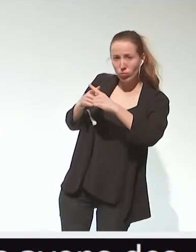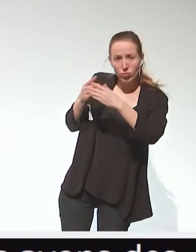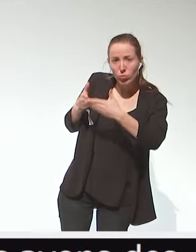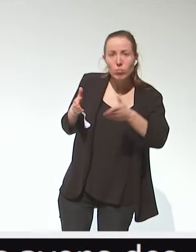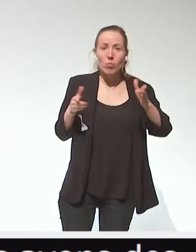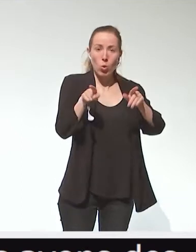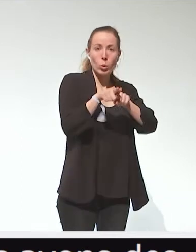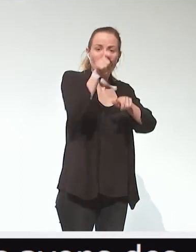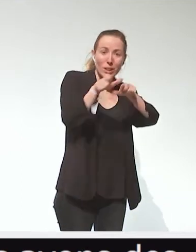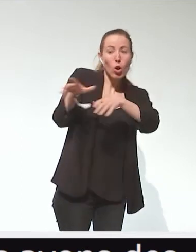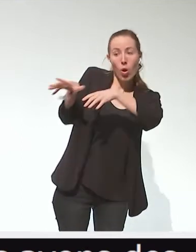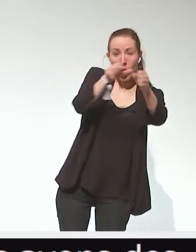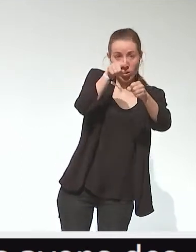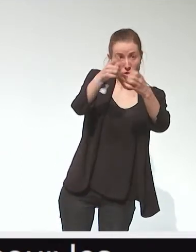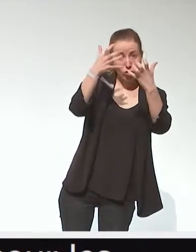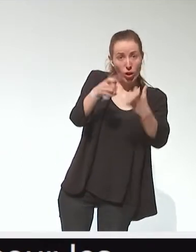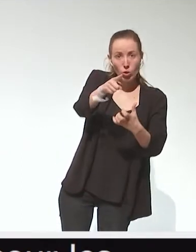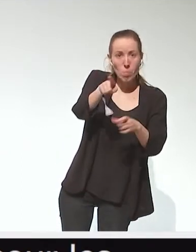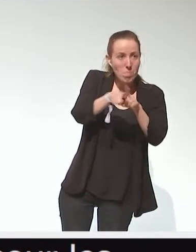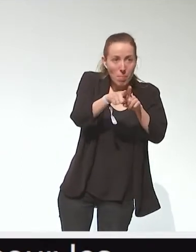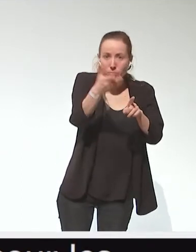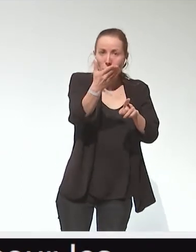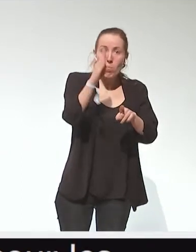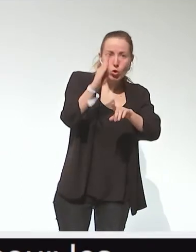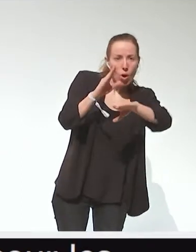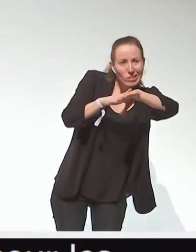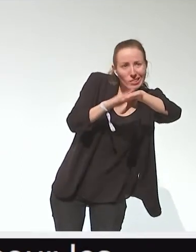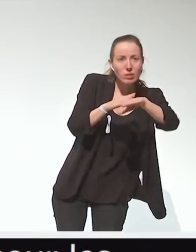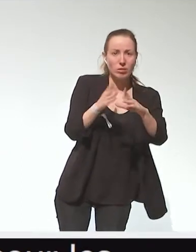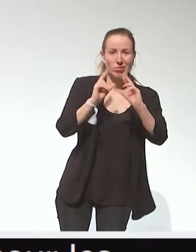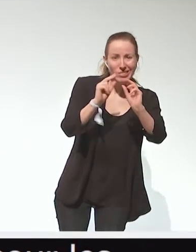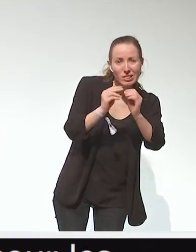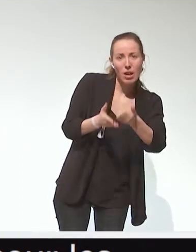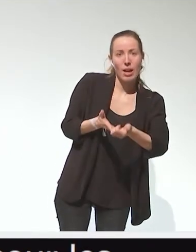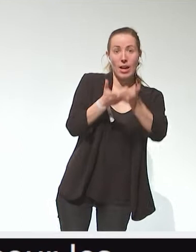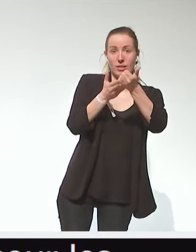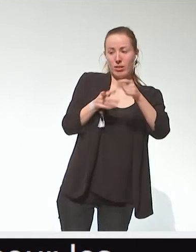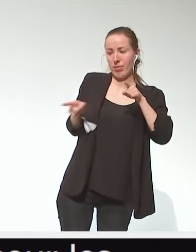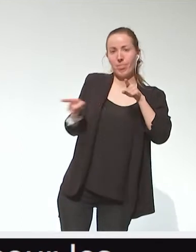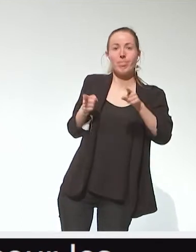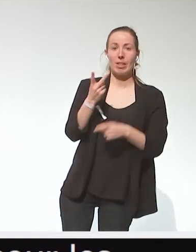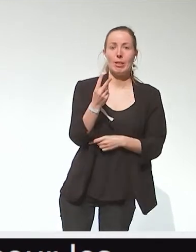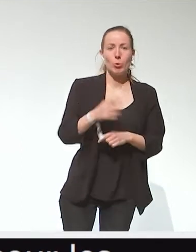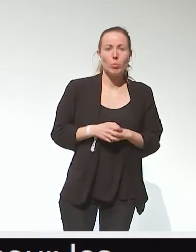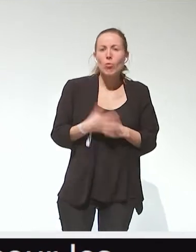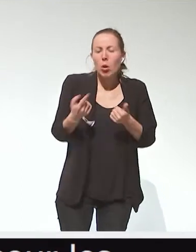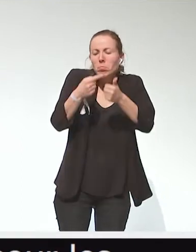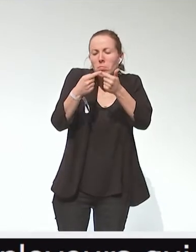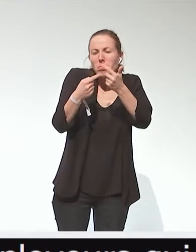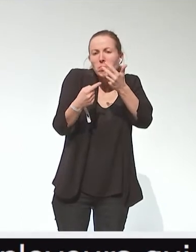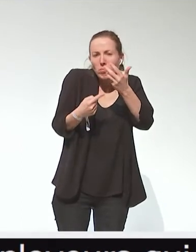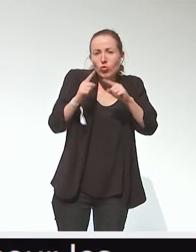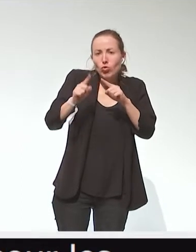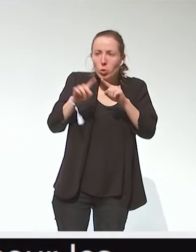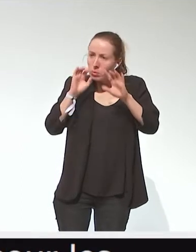are only a few examples of the efforts of the PES. You might find many more examples in our online knowledge